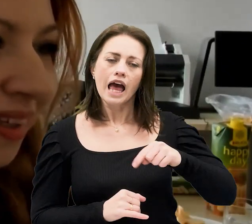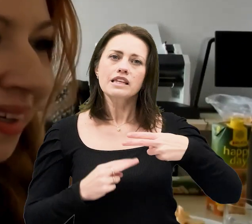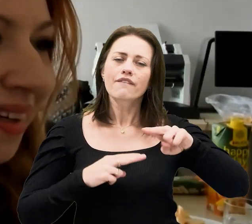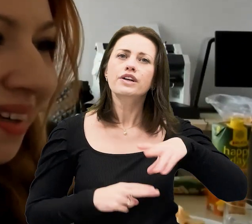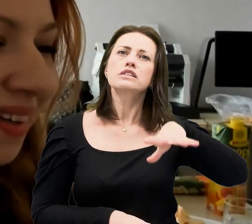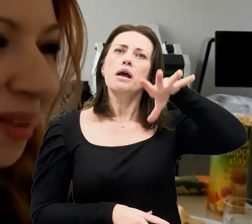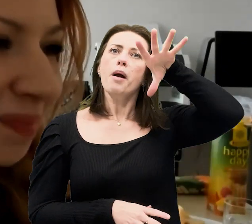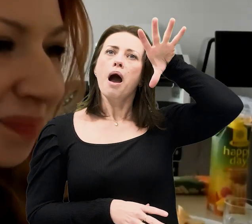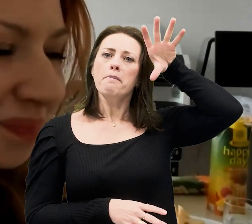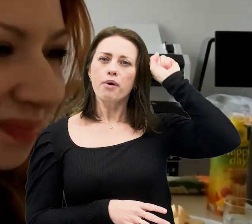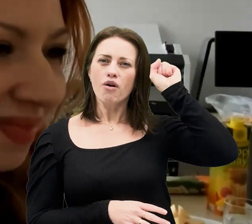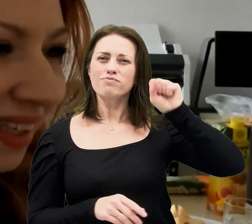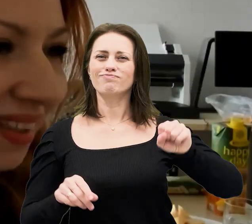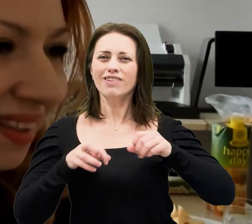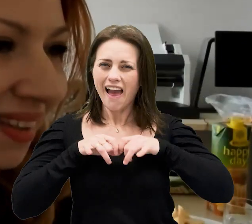not